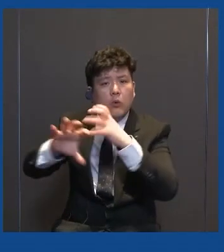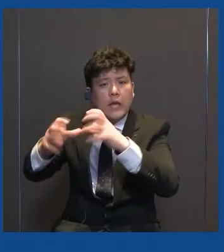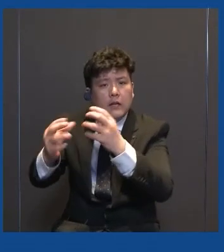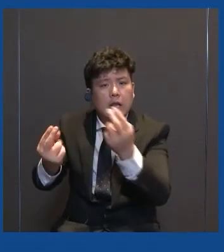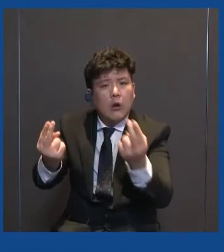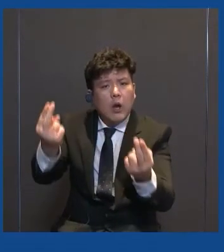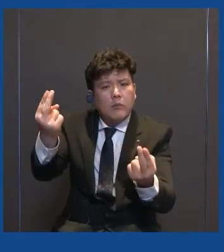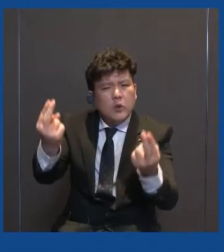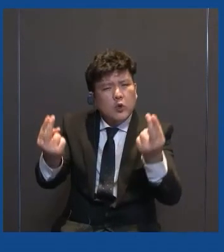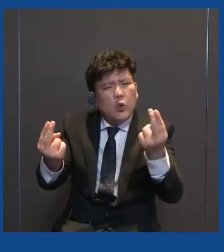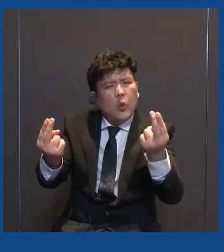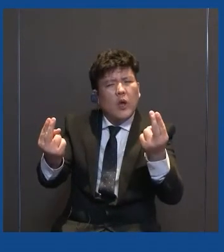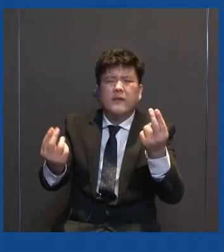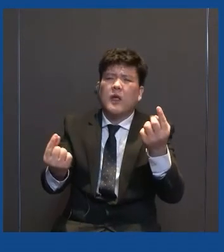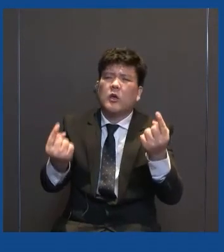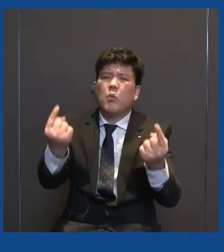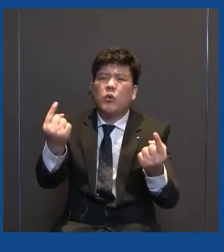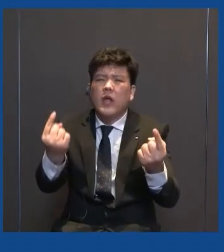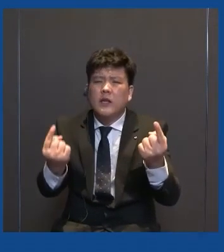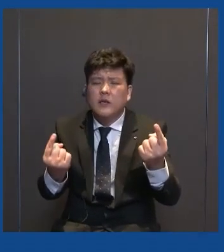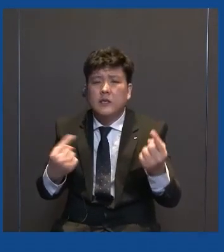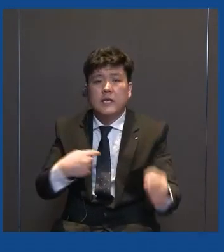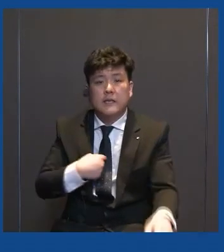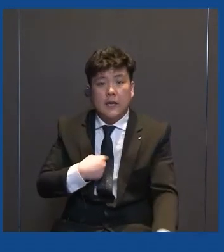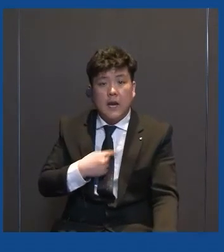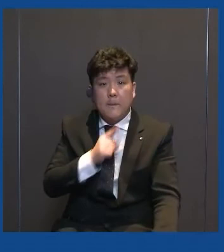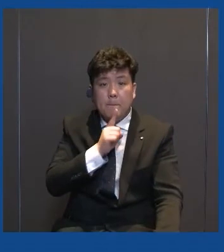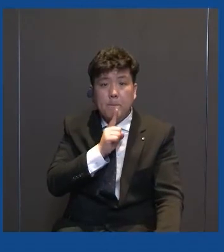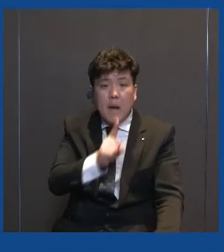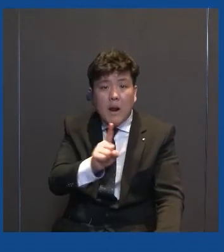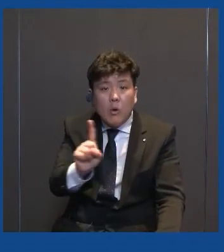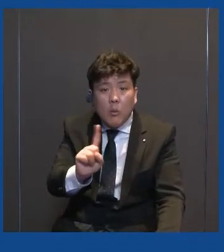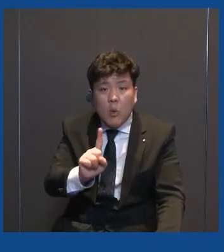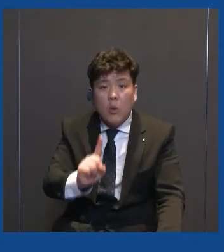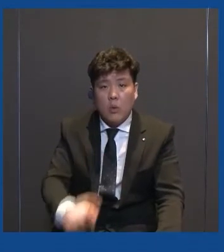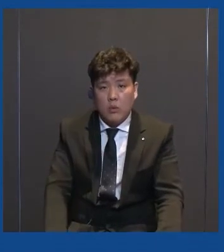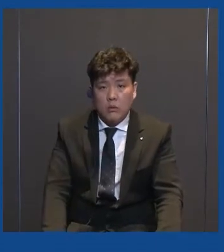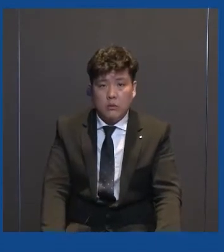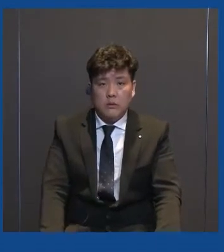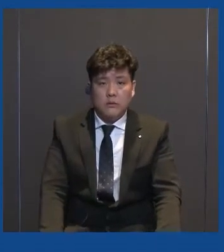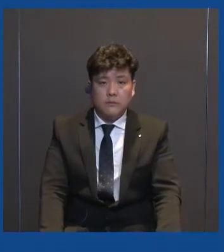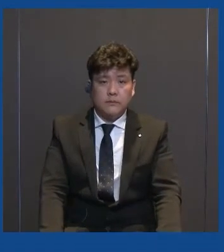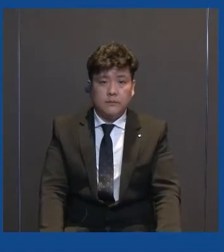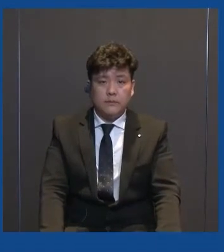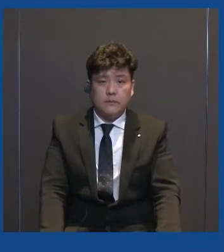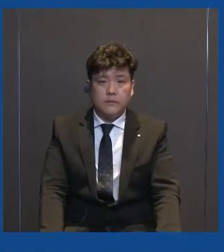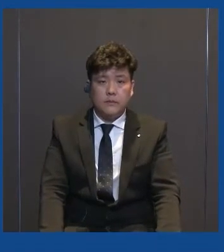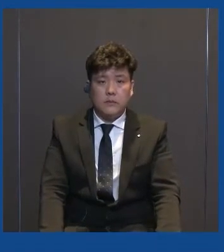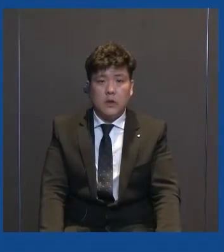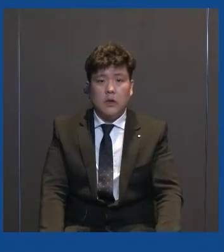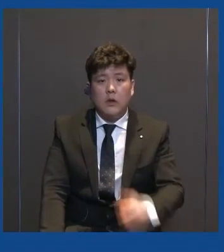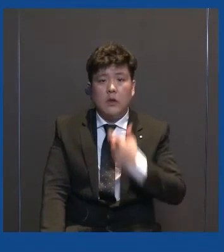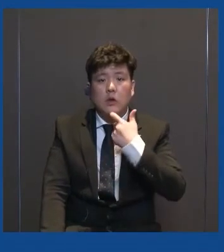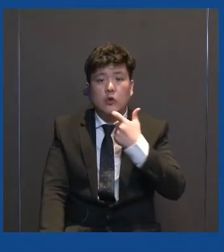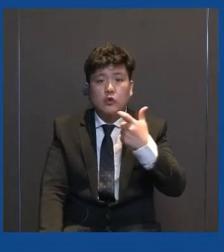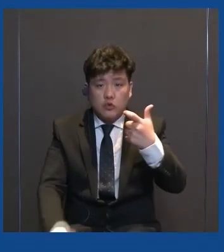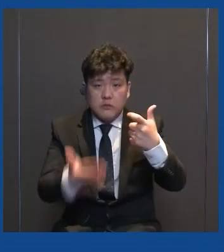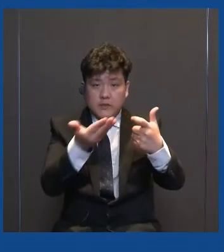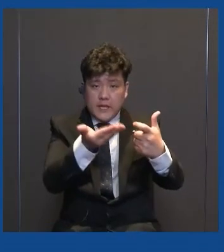that despite that our senior citizens from 60 years and up account